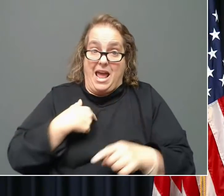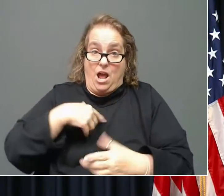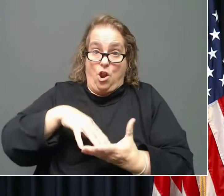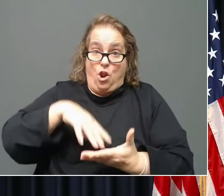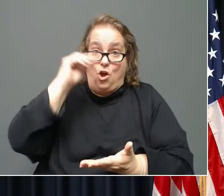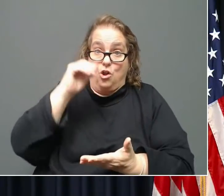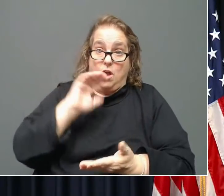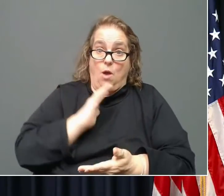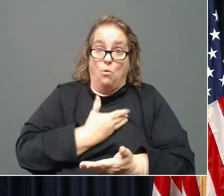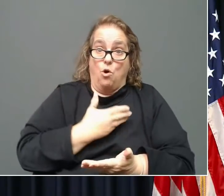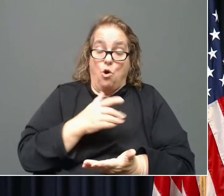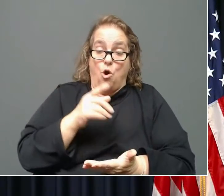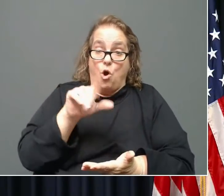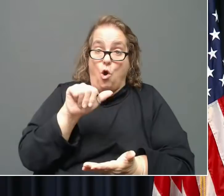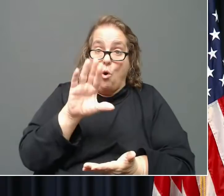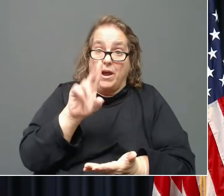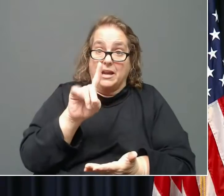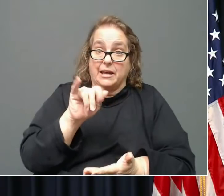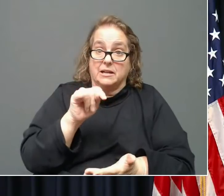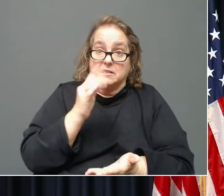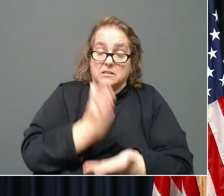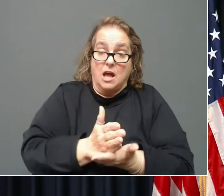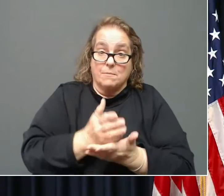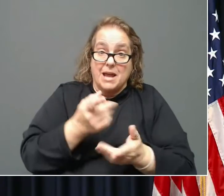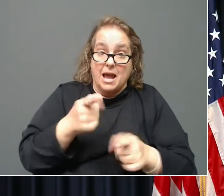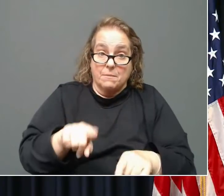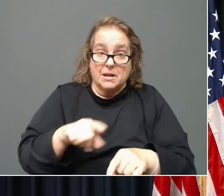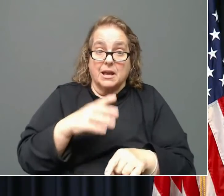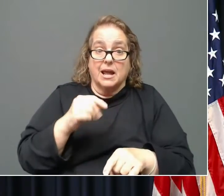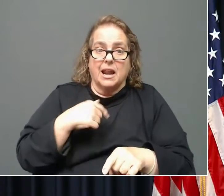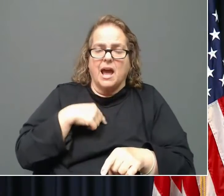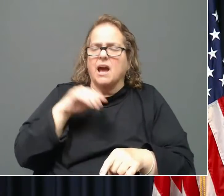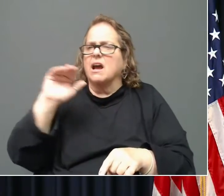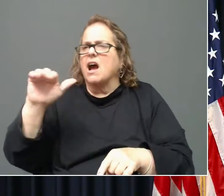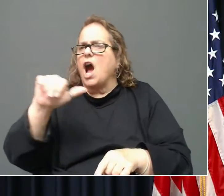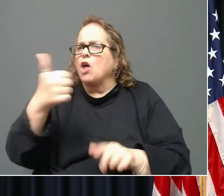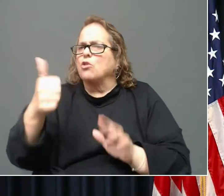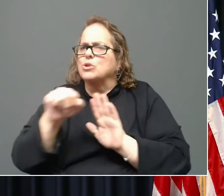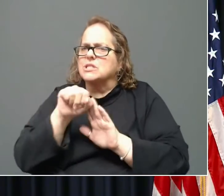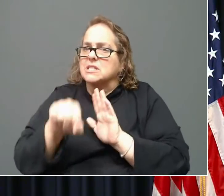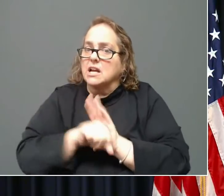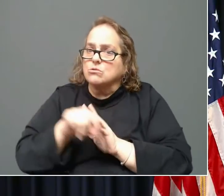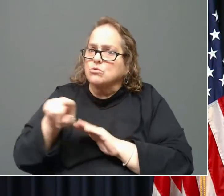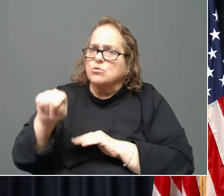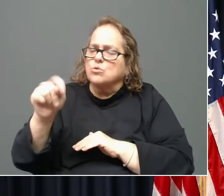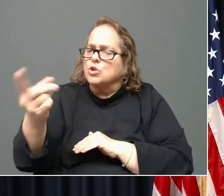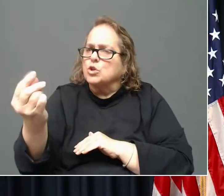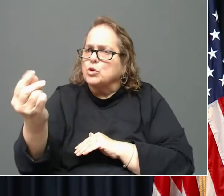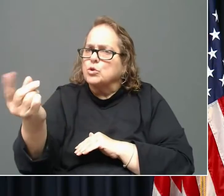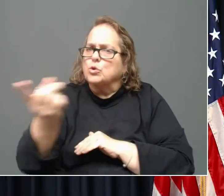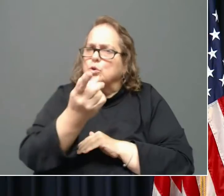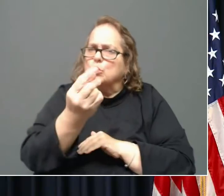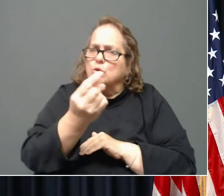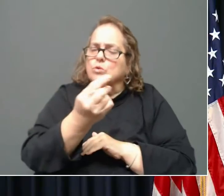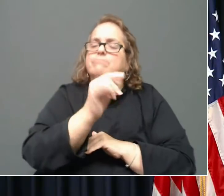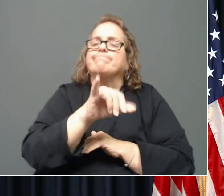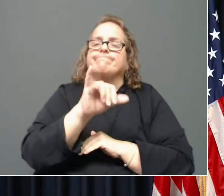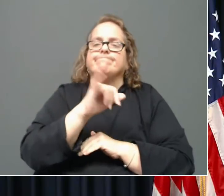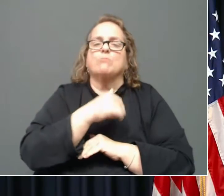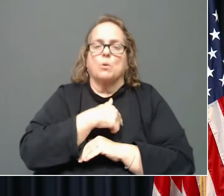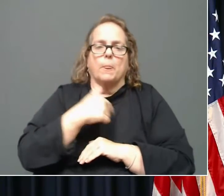happening. And I reached out to some other states to see what had occurred there. Yes, we should